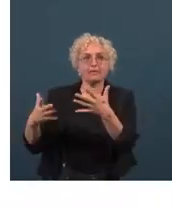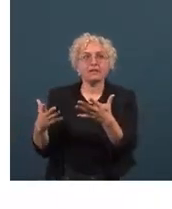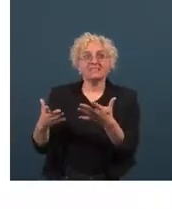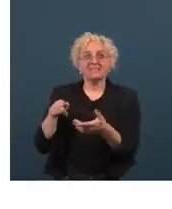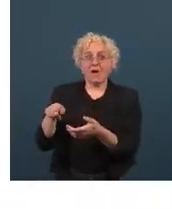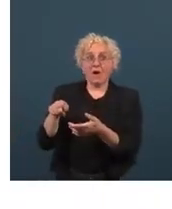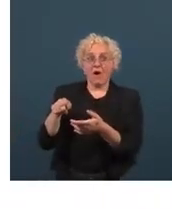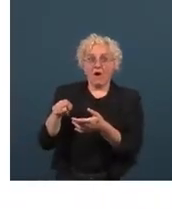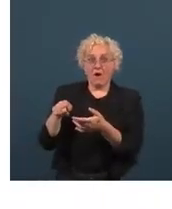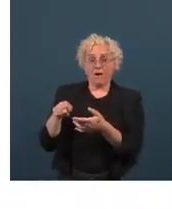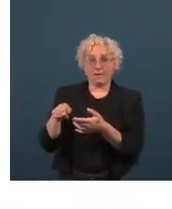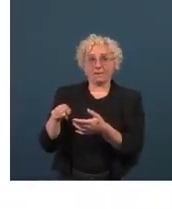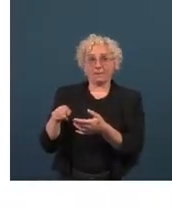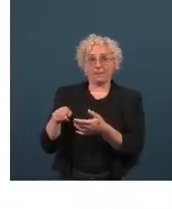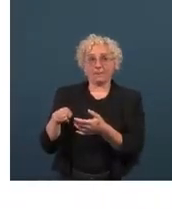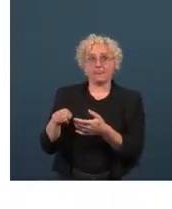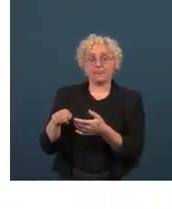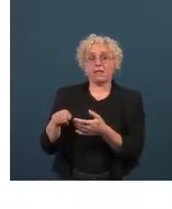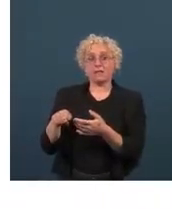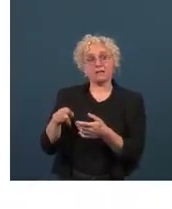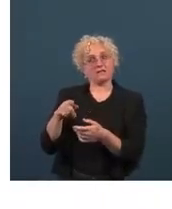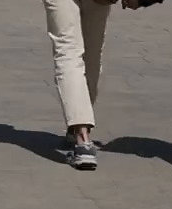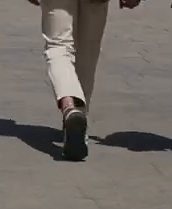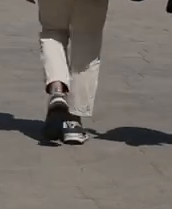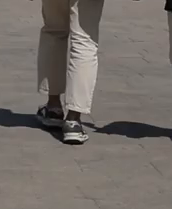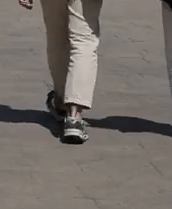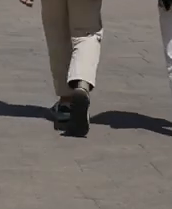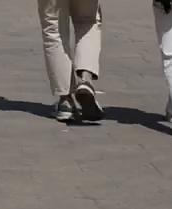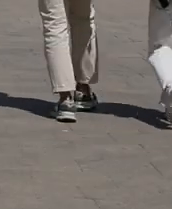apartheid should also be introduced into human rights concepts.